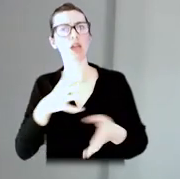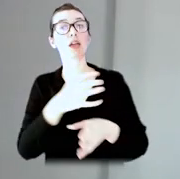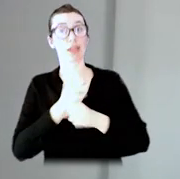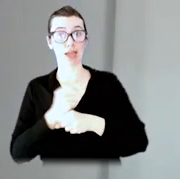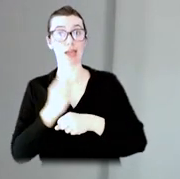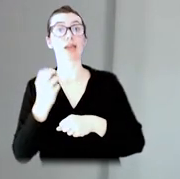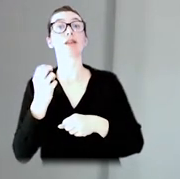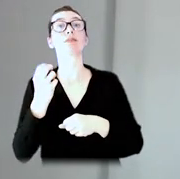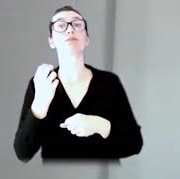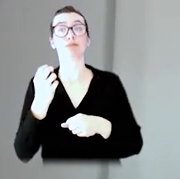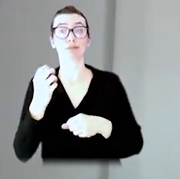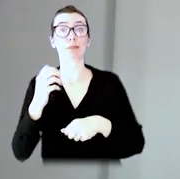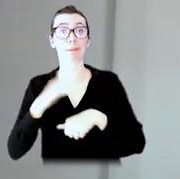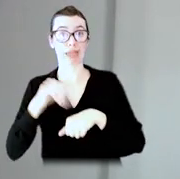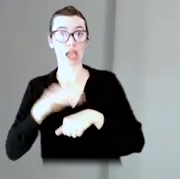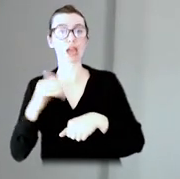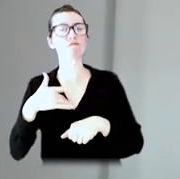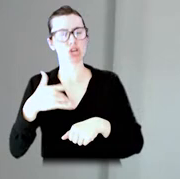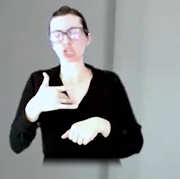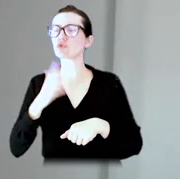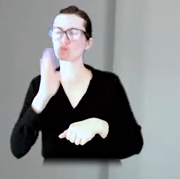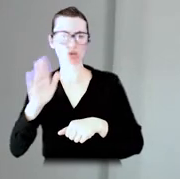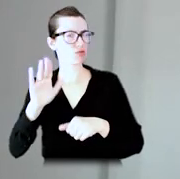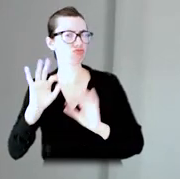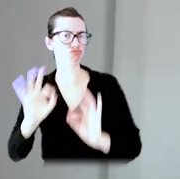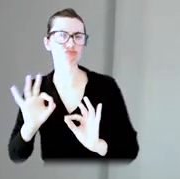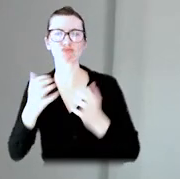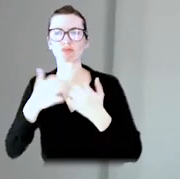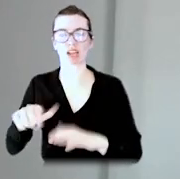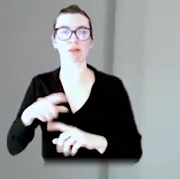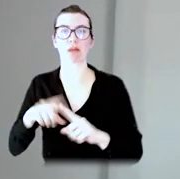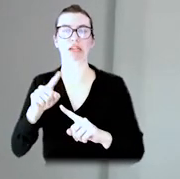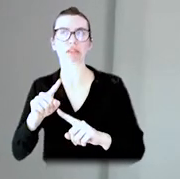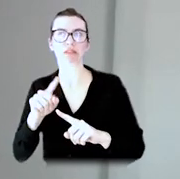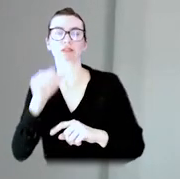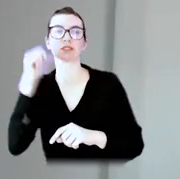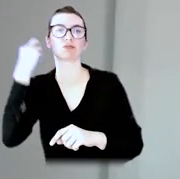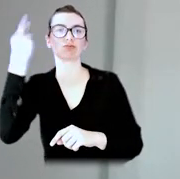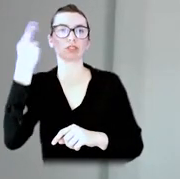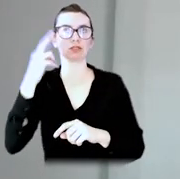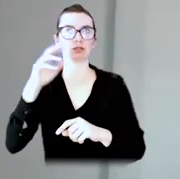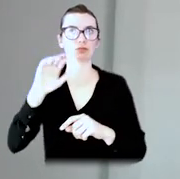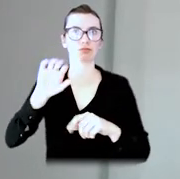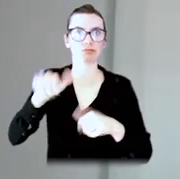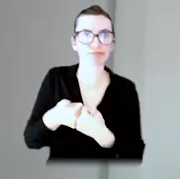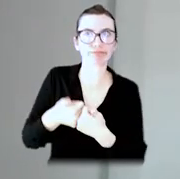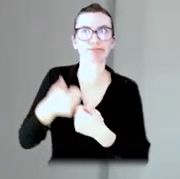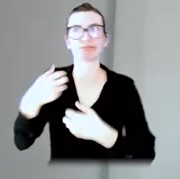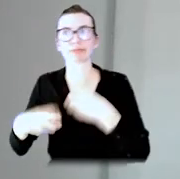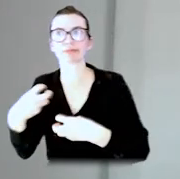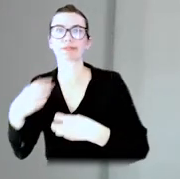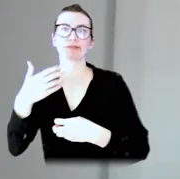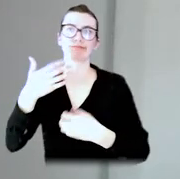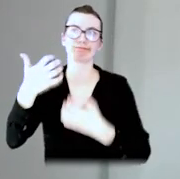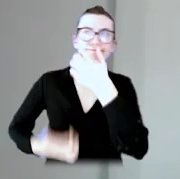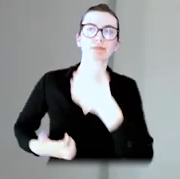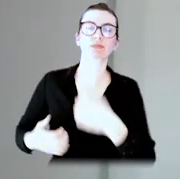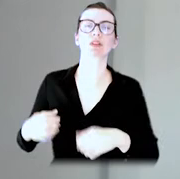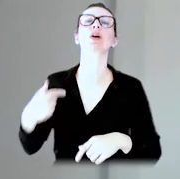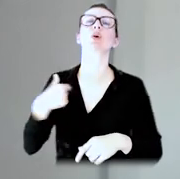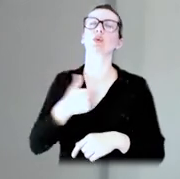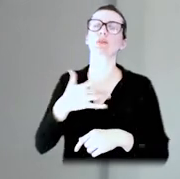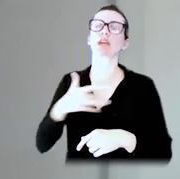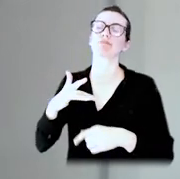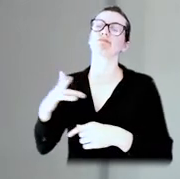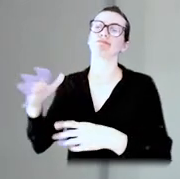make it work, and they don't realize how challenging it is or how difficult, or it's a bad match. So, you know, usually we're going to take that pet and not give them a hard